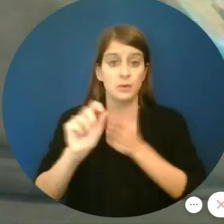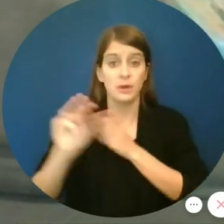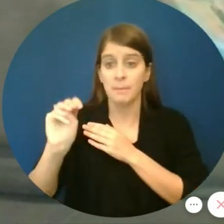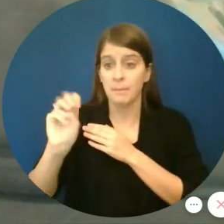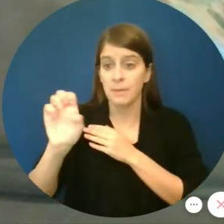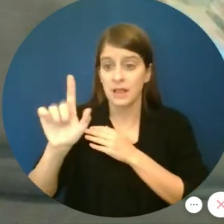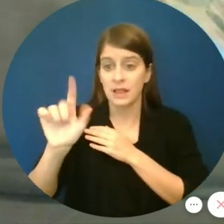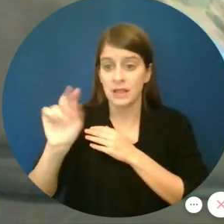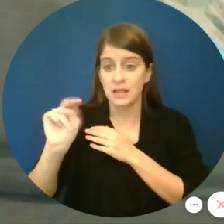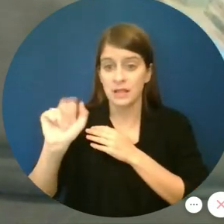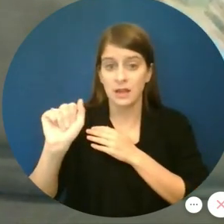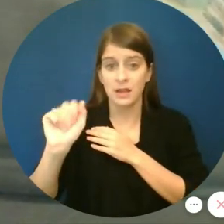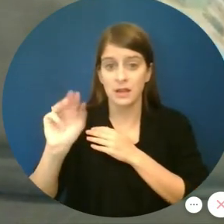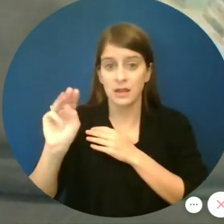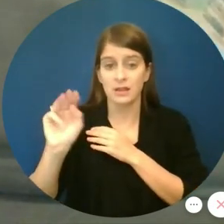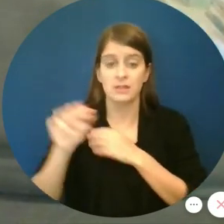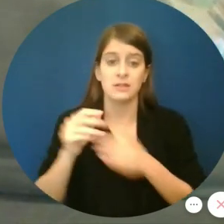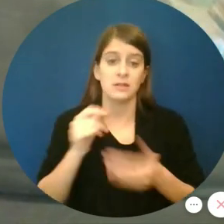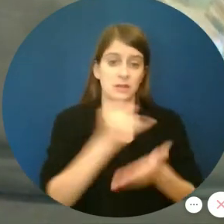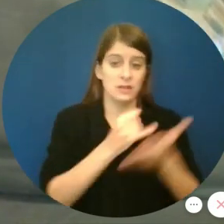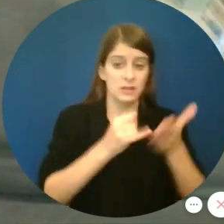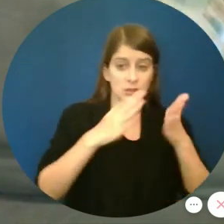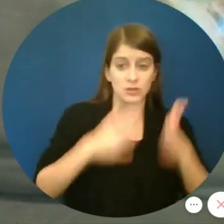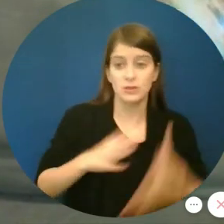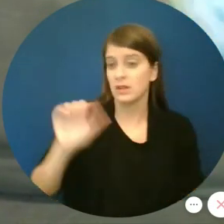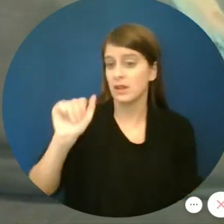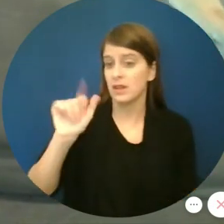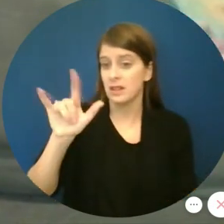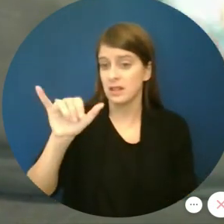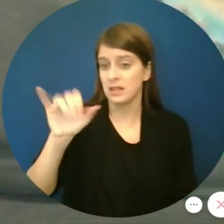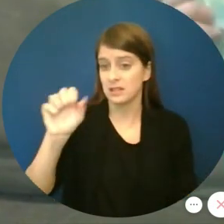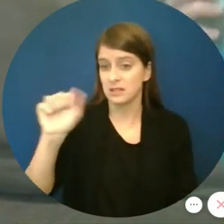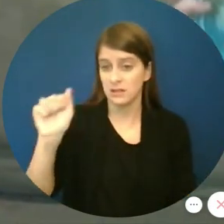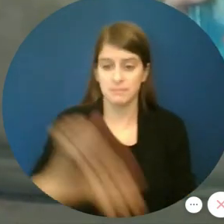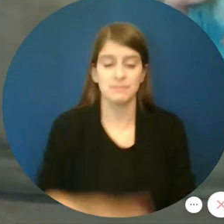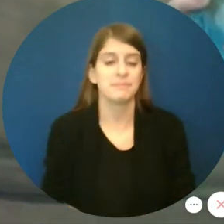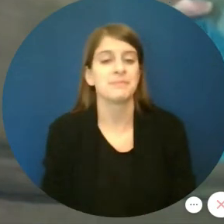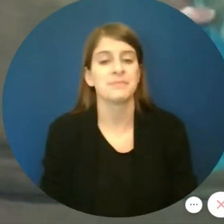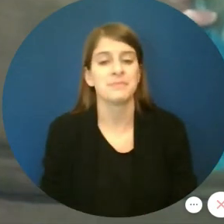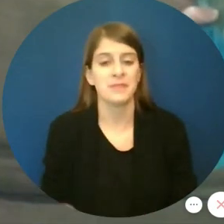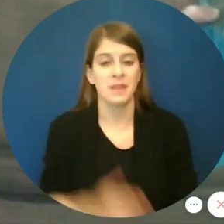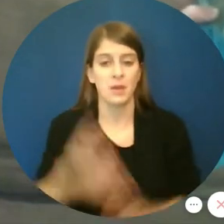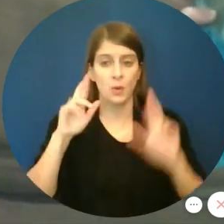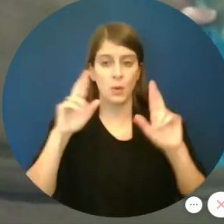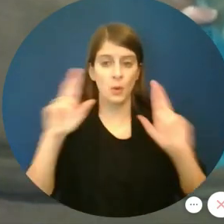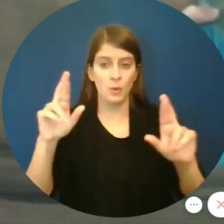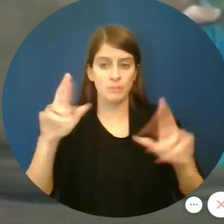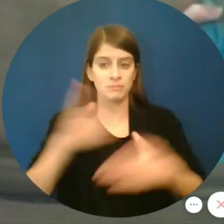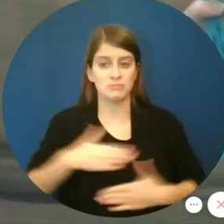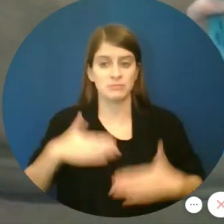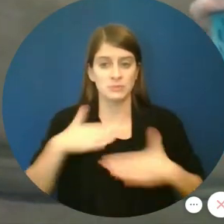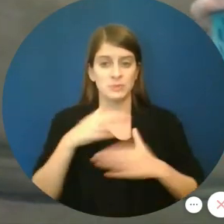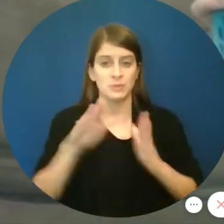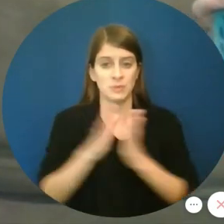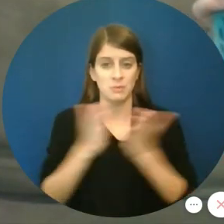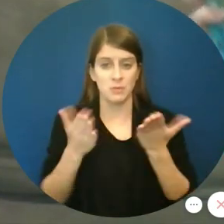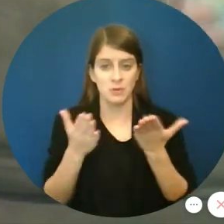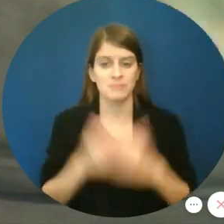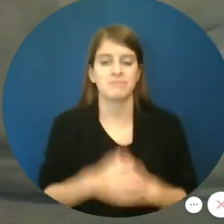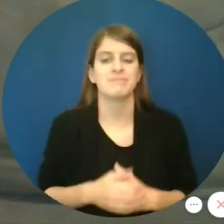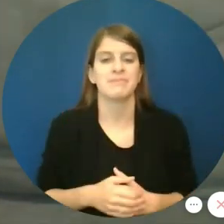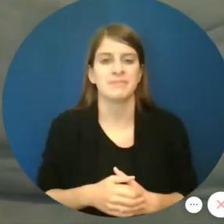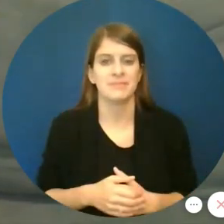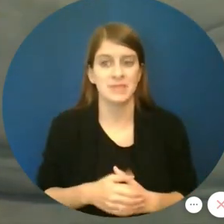Mangal, and it's illustrated by Louisa Irby. And I really hope you enjoy the book. It has beautiful illustrations as well as it being